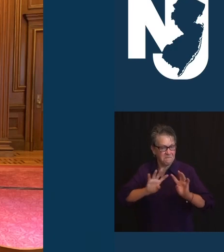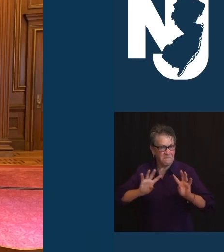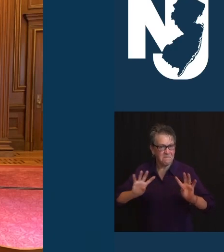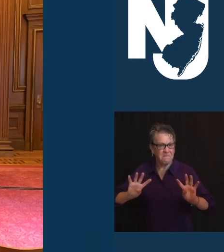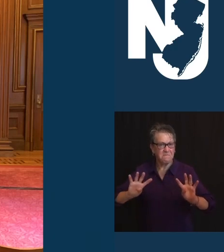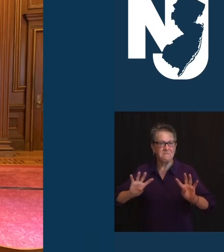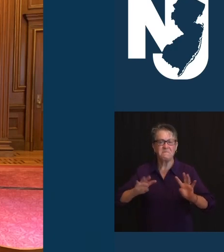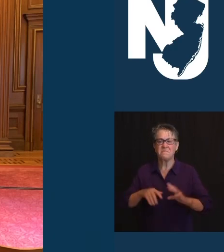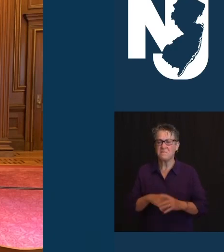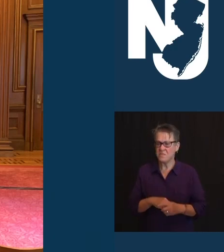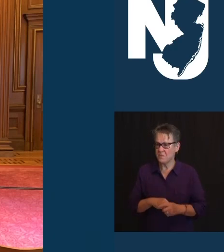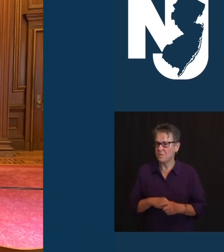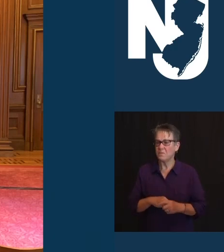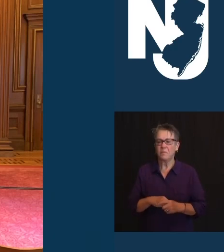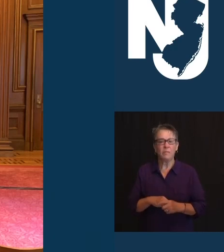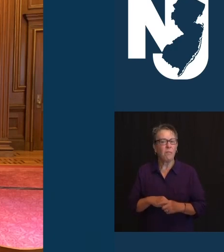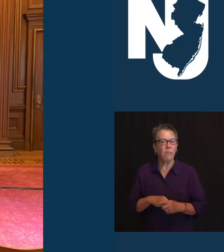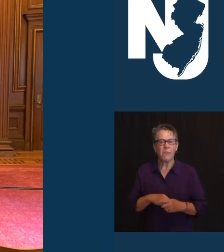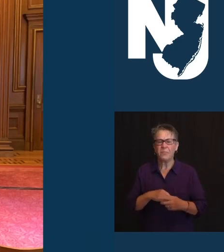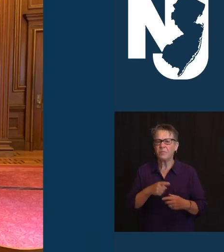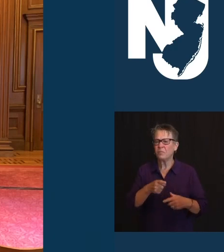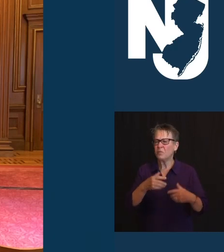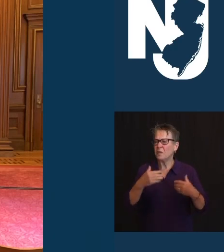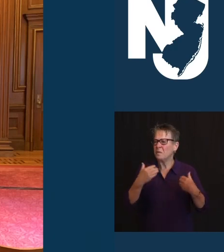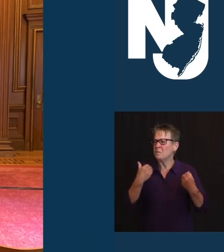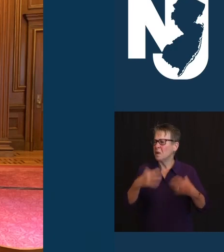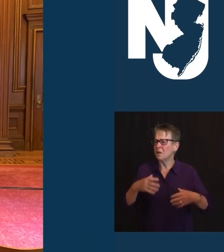us a literally 30-plus minute